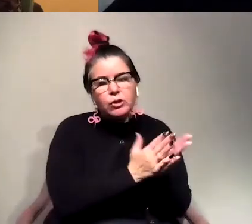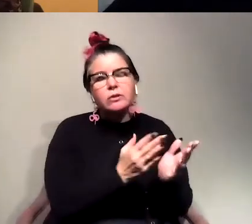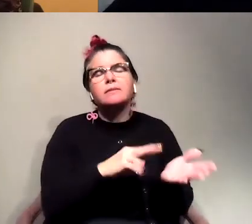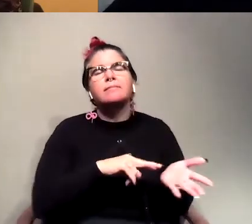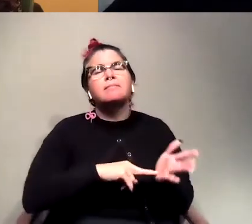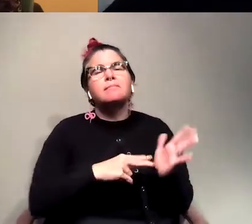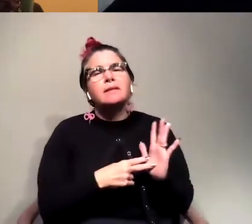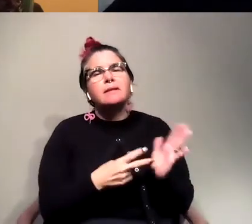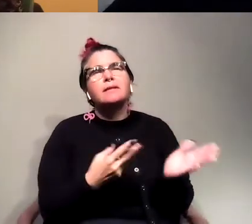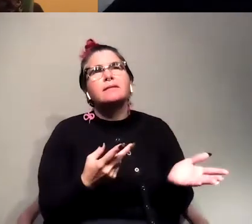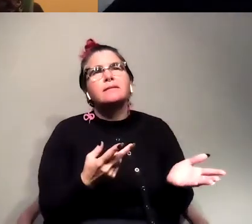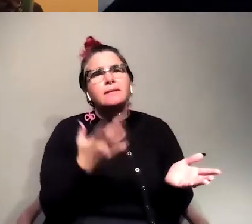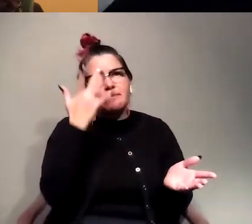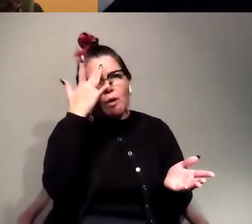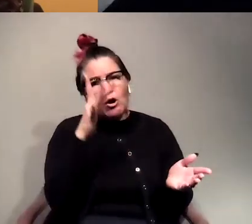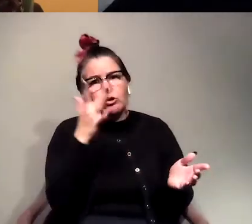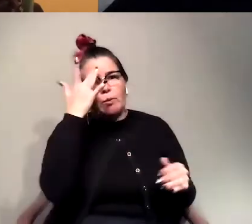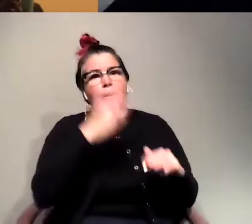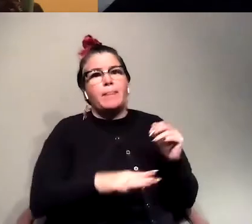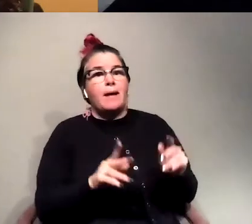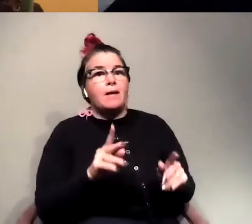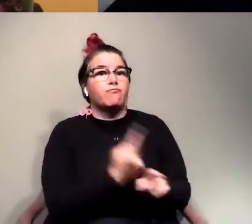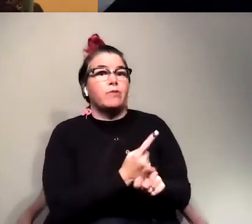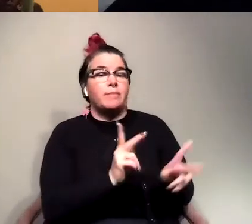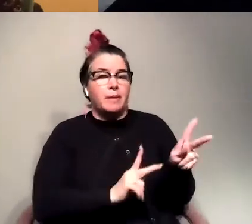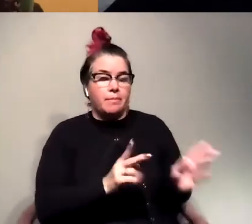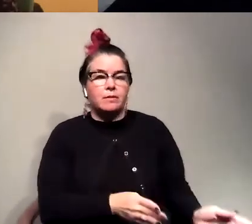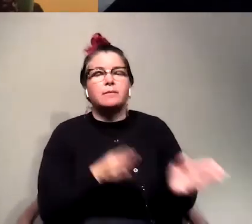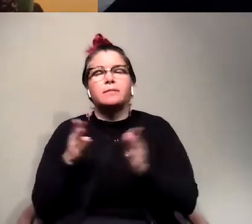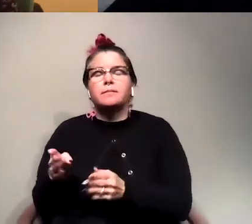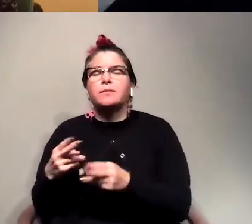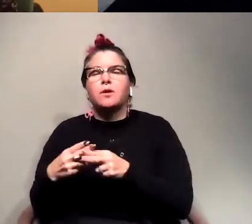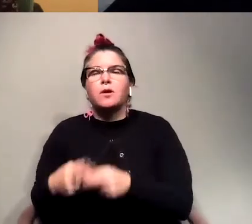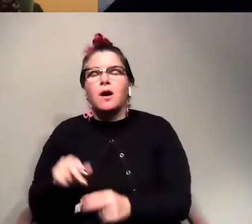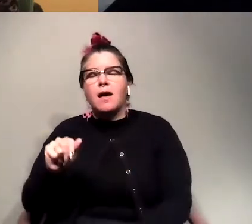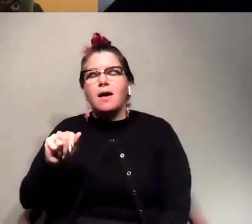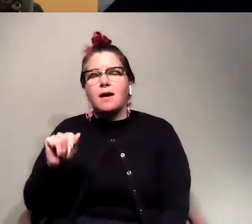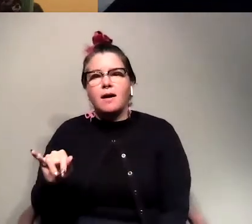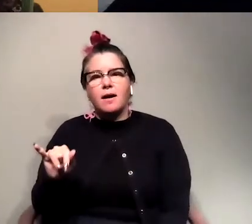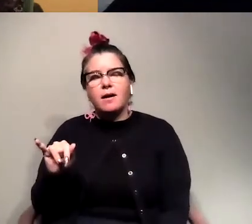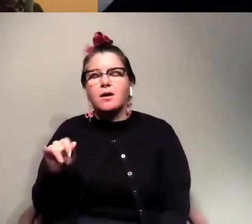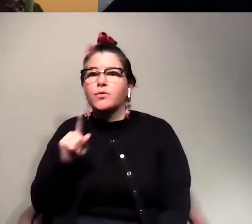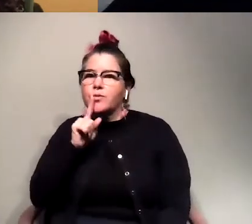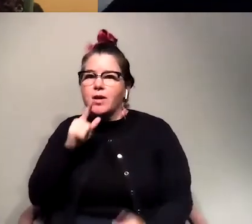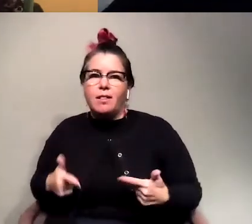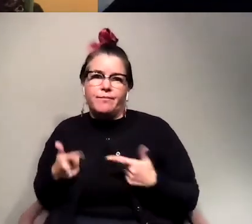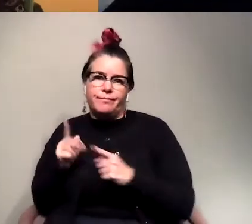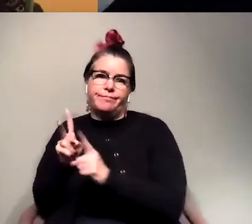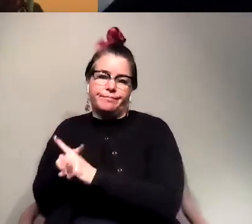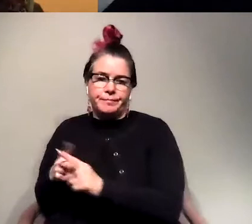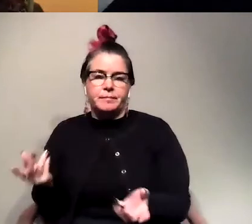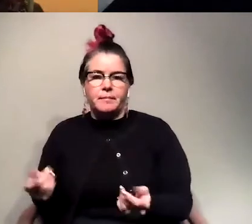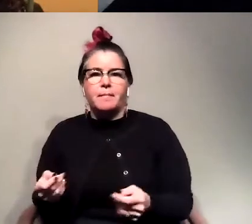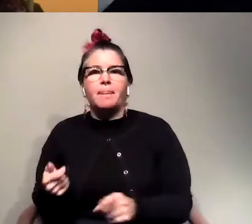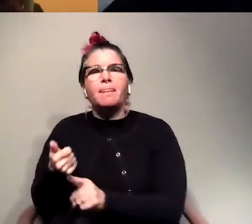as smart or smarter than people. And then we have what we call AI in real life, and it is a lot